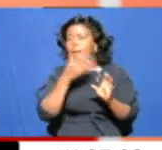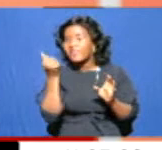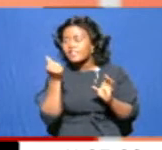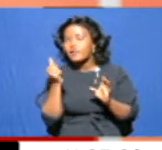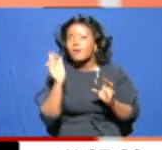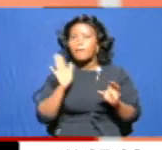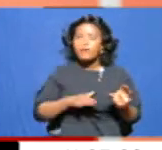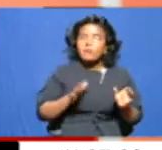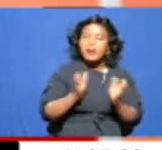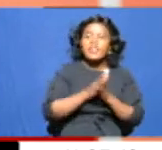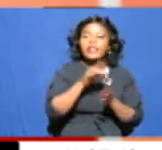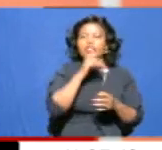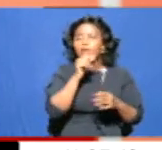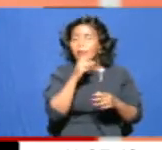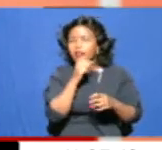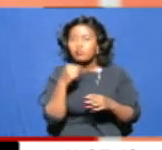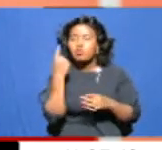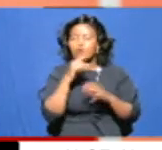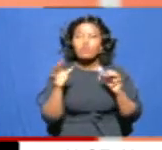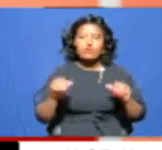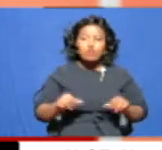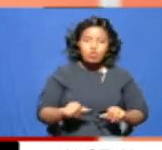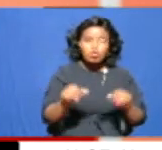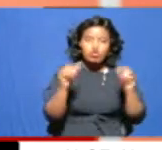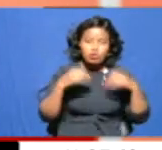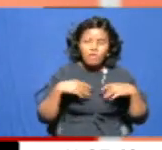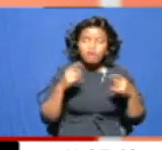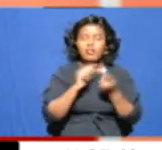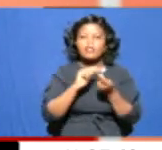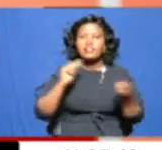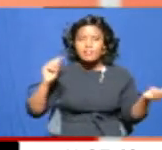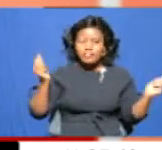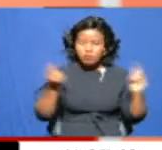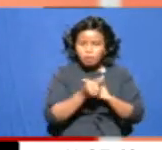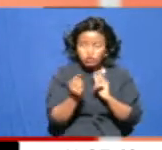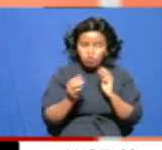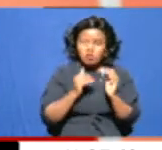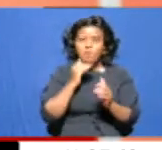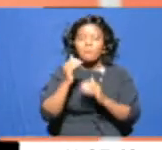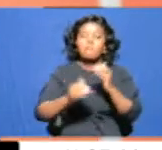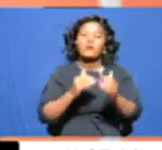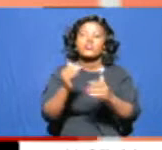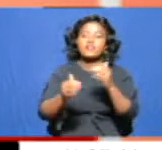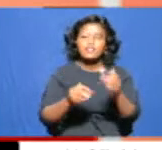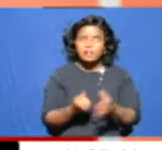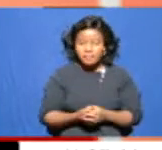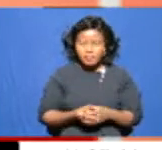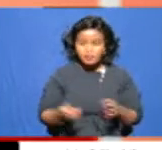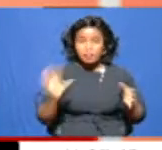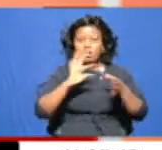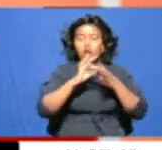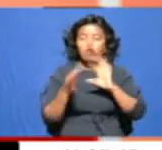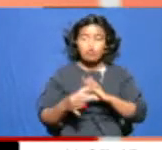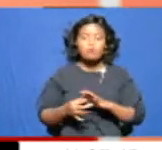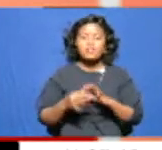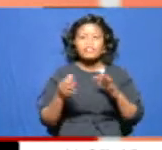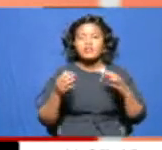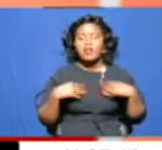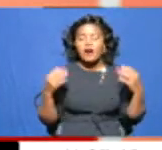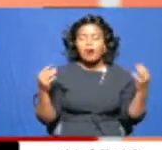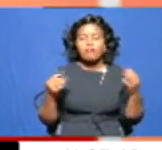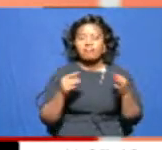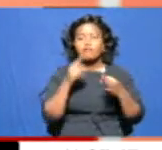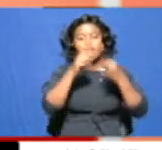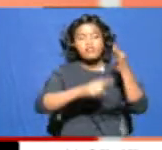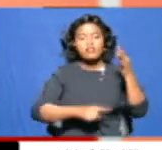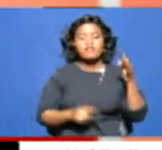will be able to continue the transformation process of the National Olympic Committee. Olympics has three critical values. The